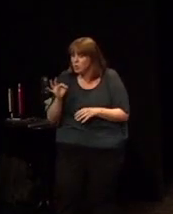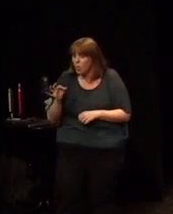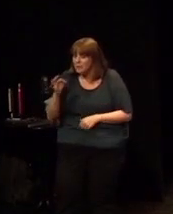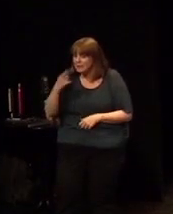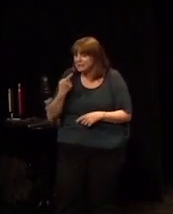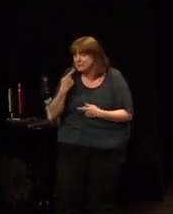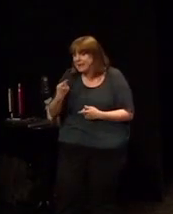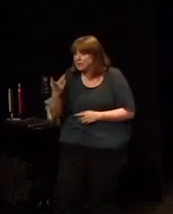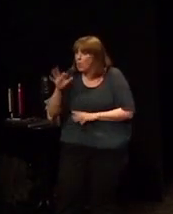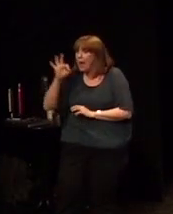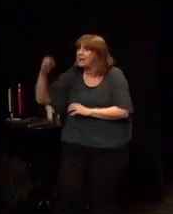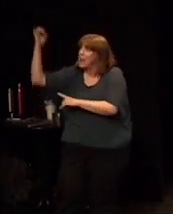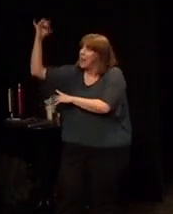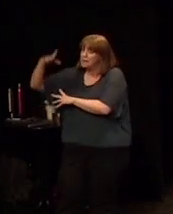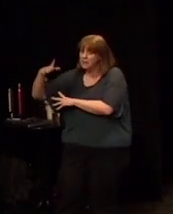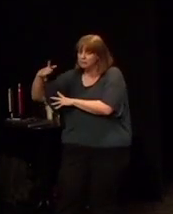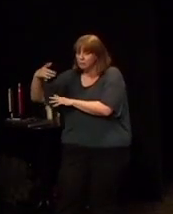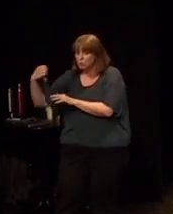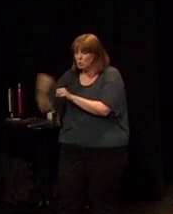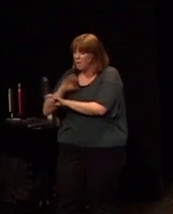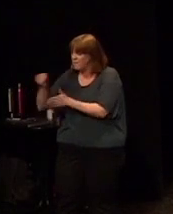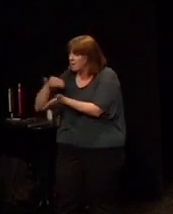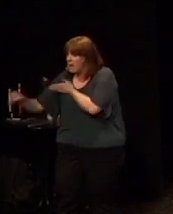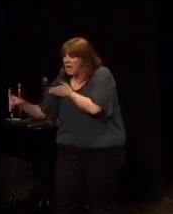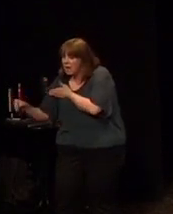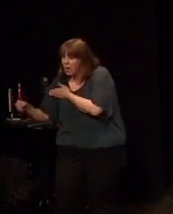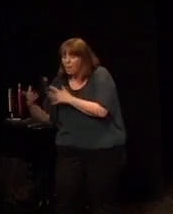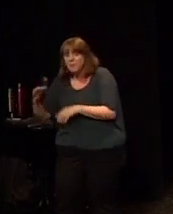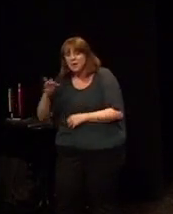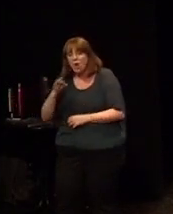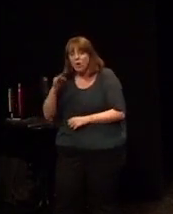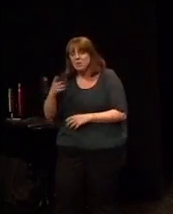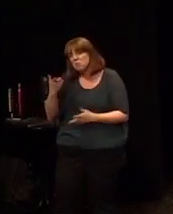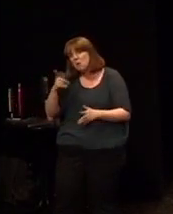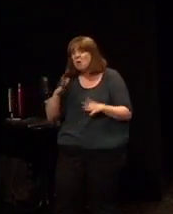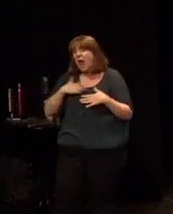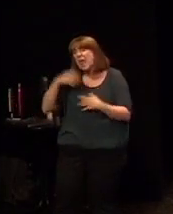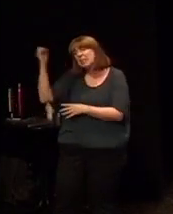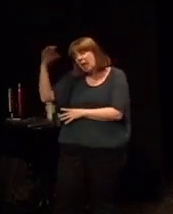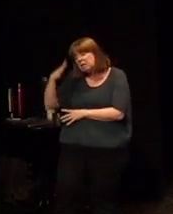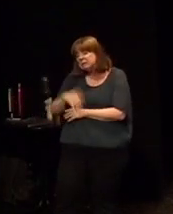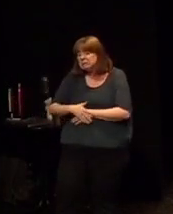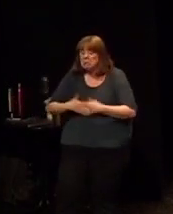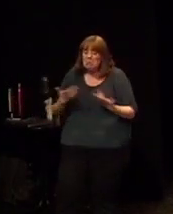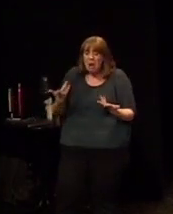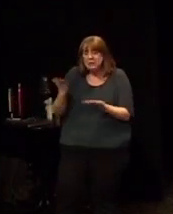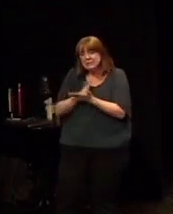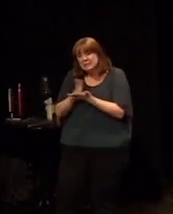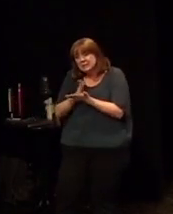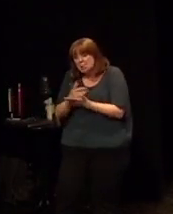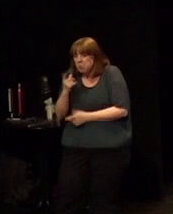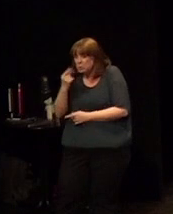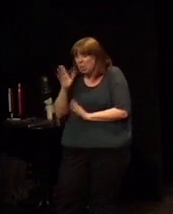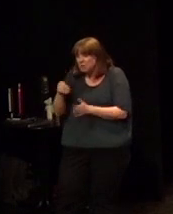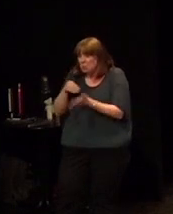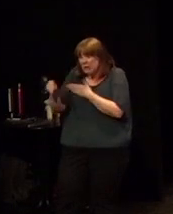lighting designer to do this for nothing? Nobody ever says, well, I quite like lights, but I'm not sure if it's going to be